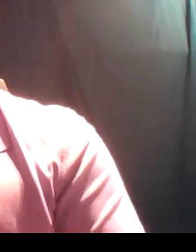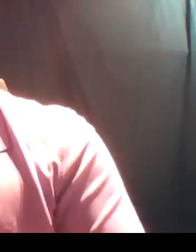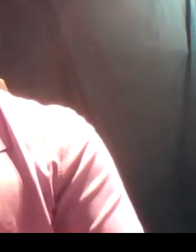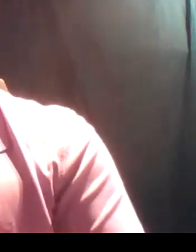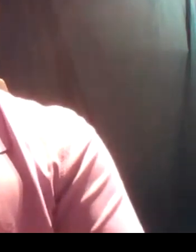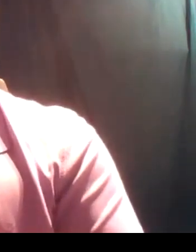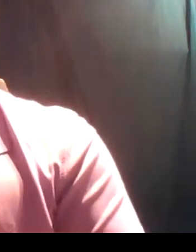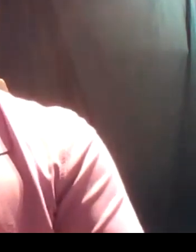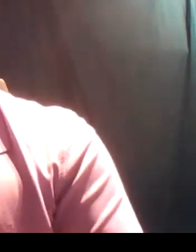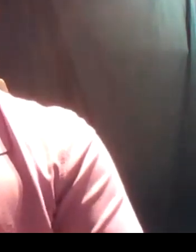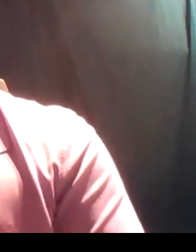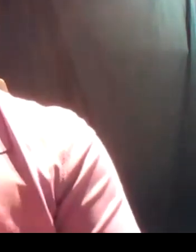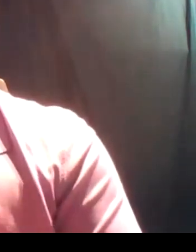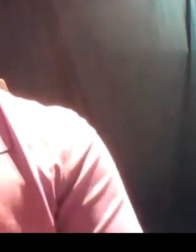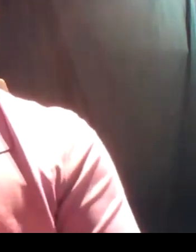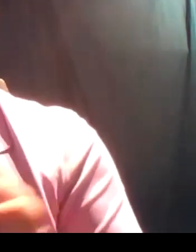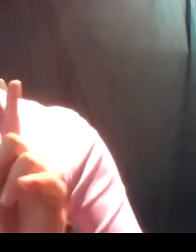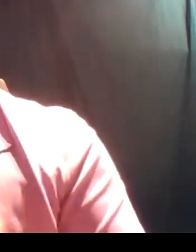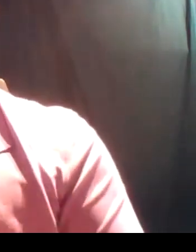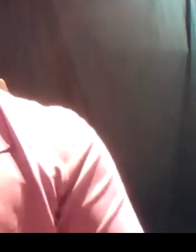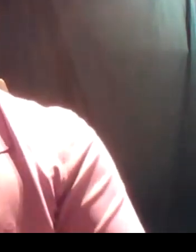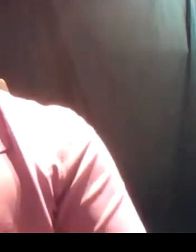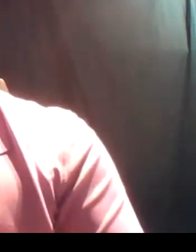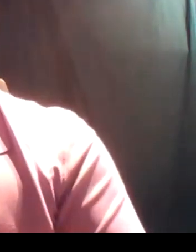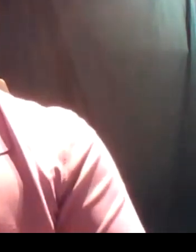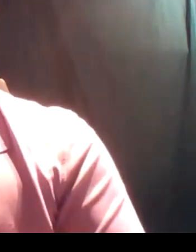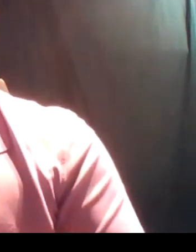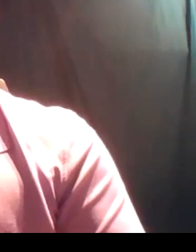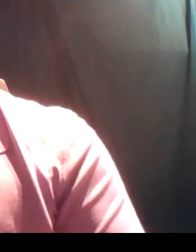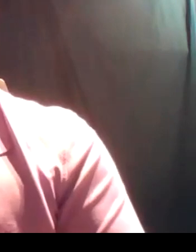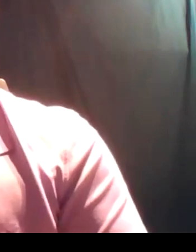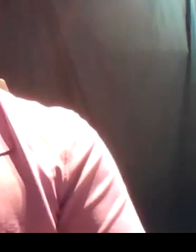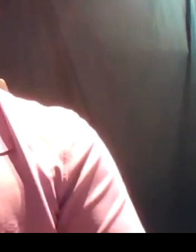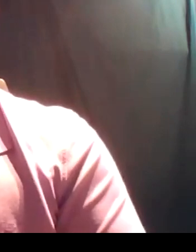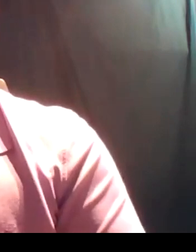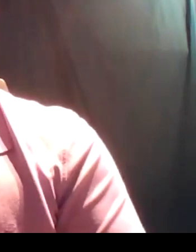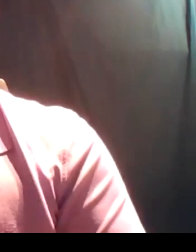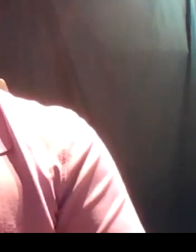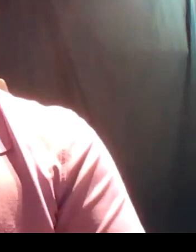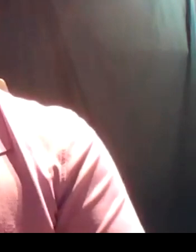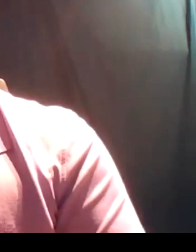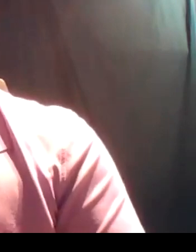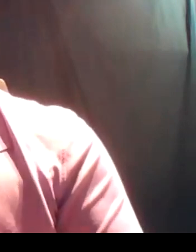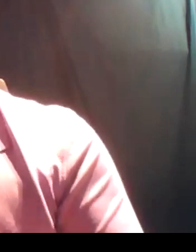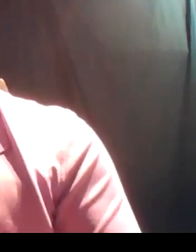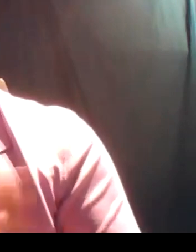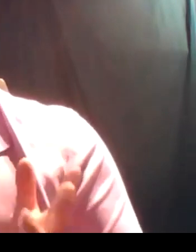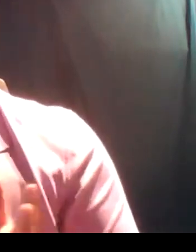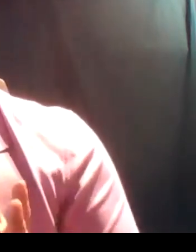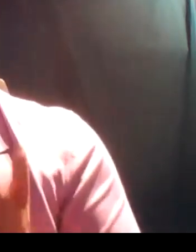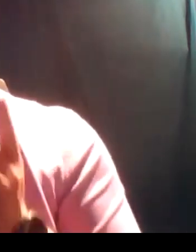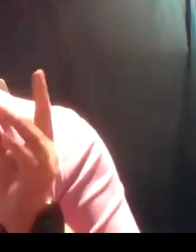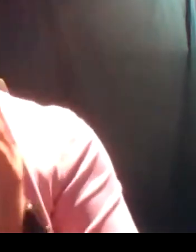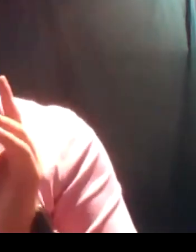may press *9 if you are on the phone. And I'd like to remind you, public comment